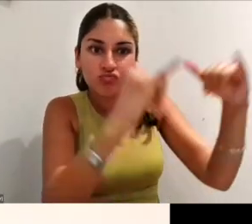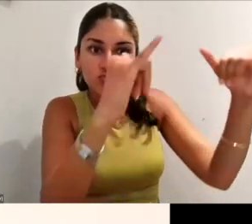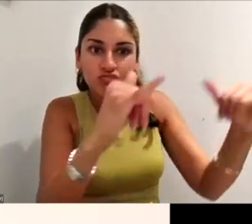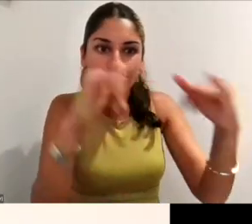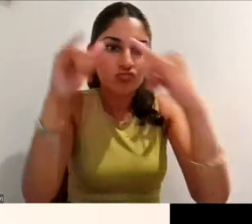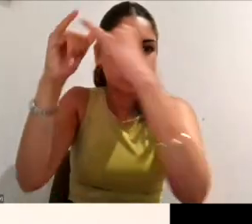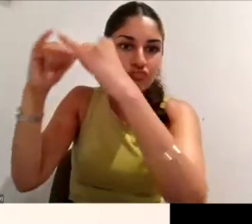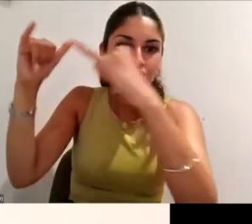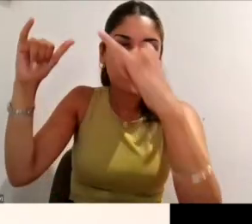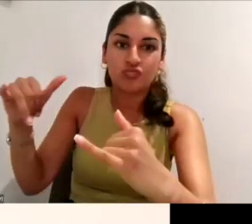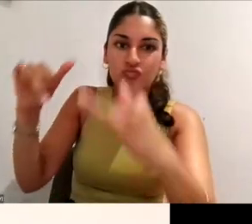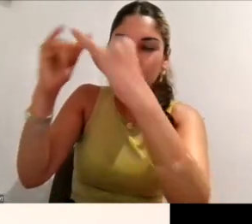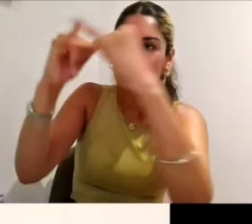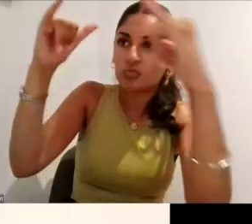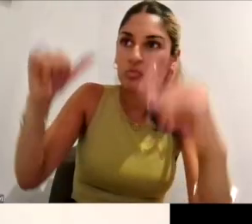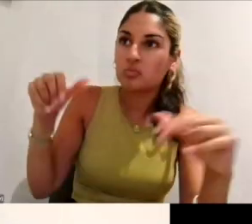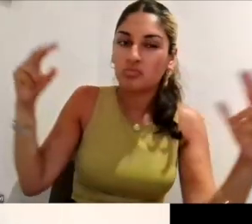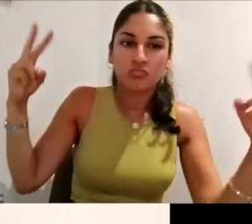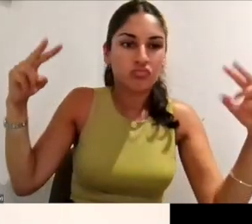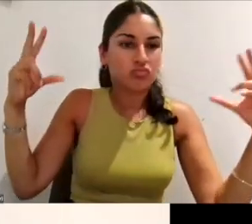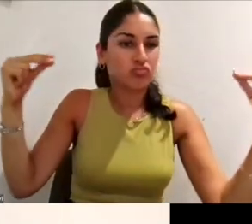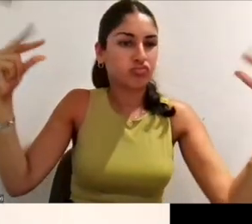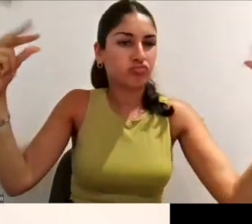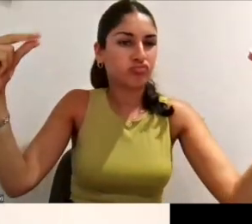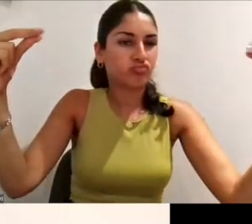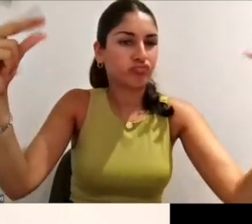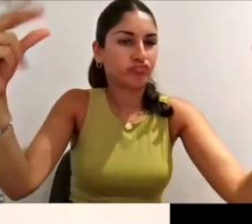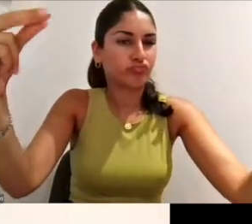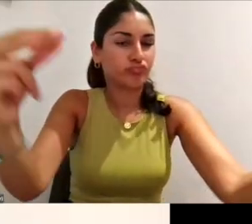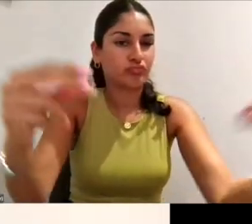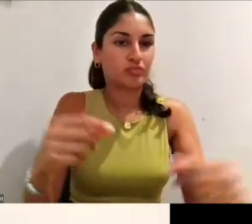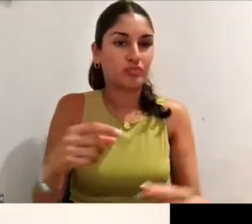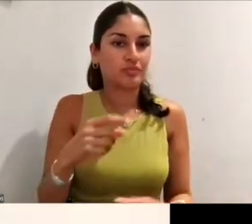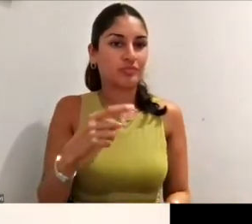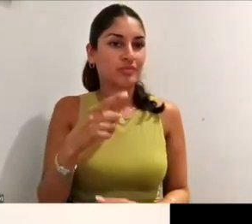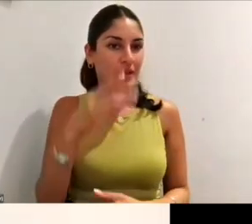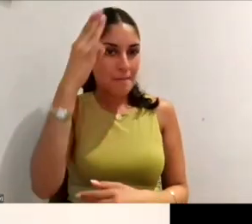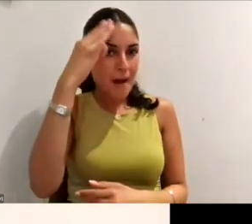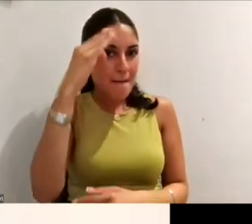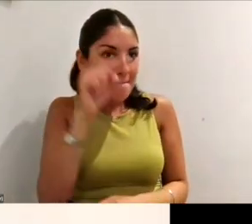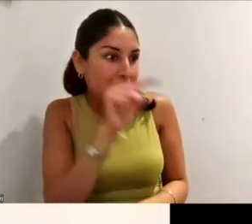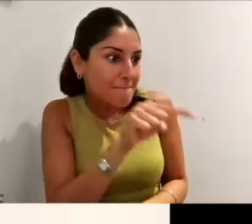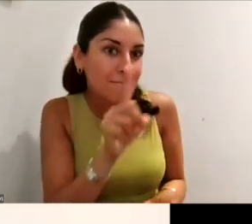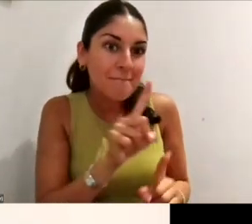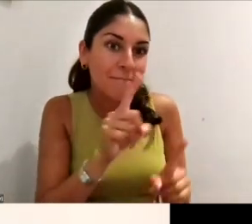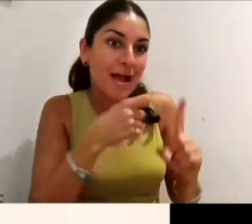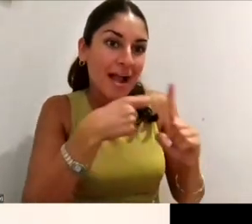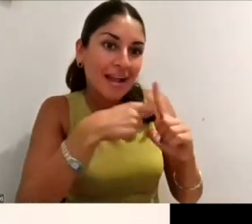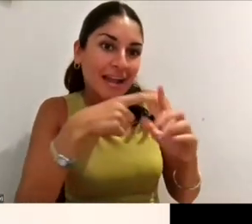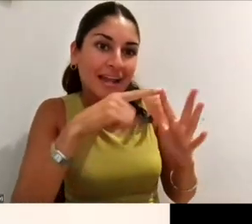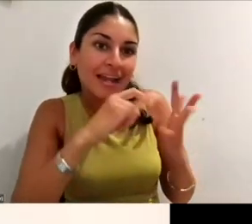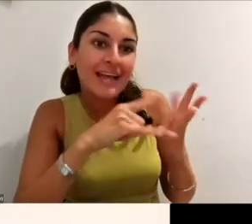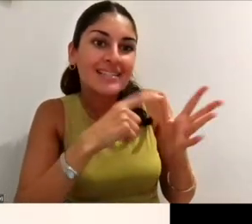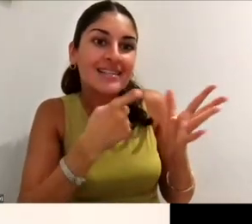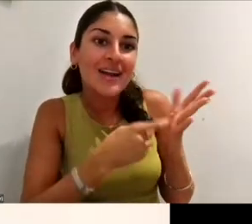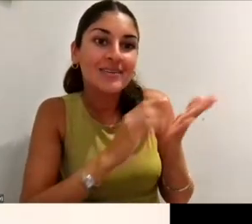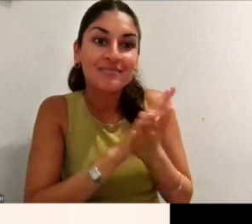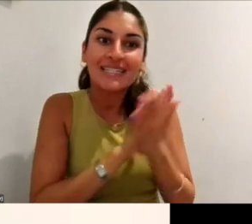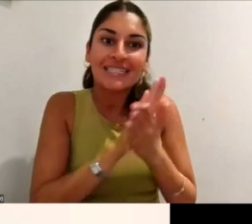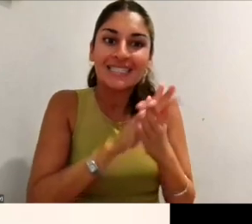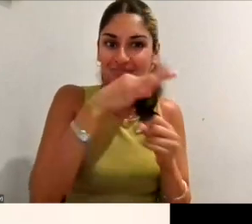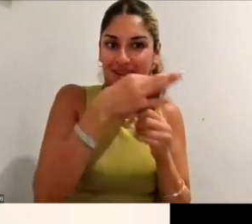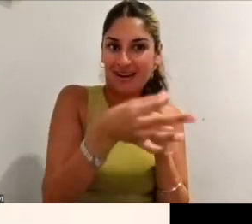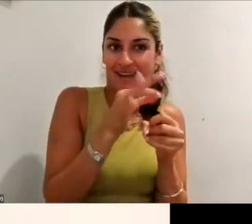to me and name them. Queso, banana. Balla, dog.